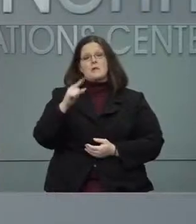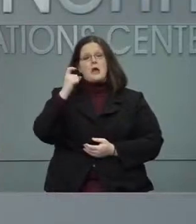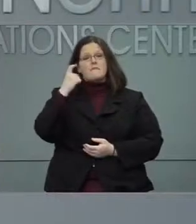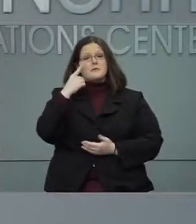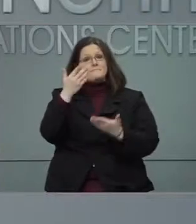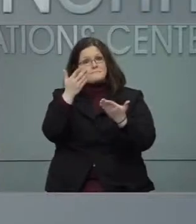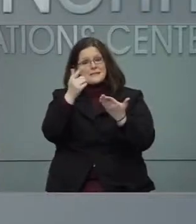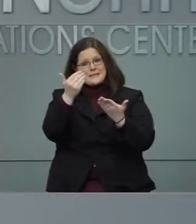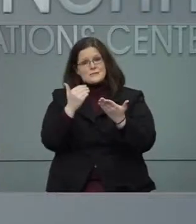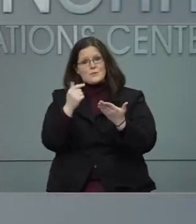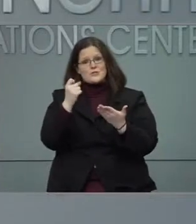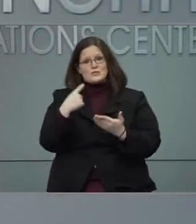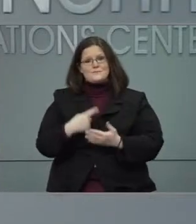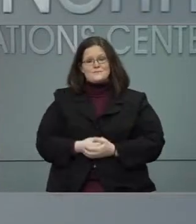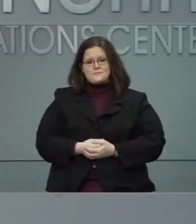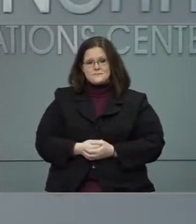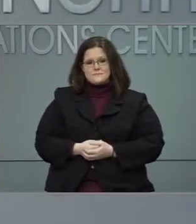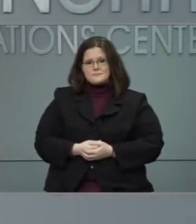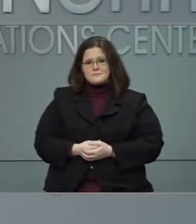Next question.